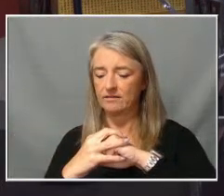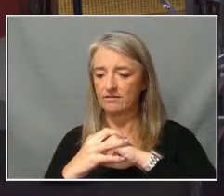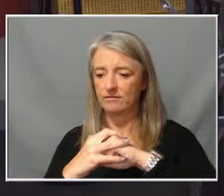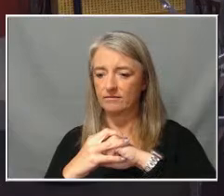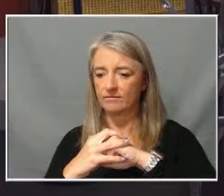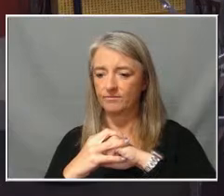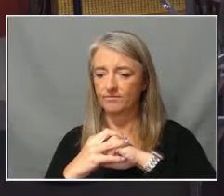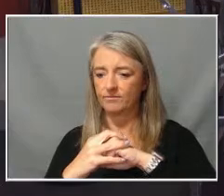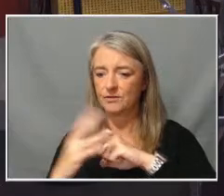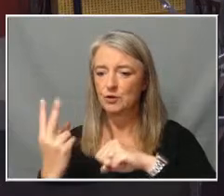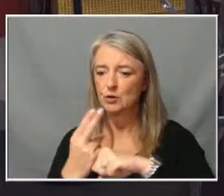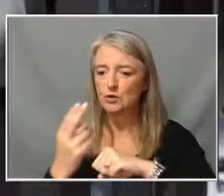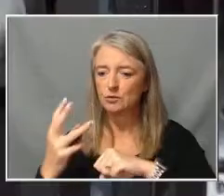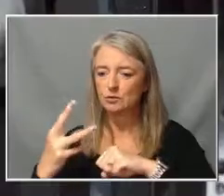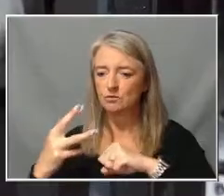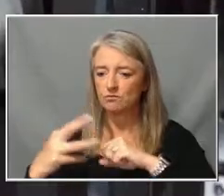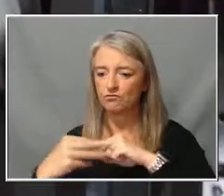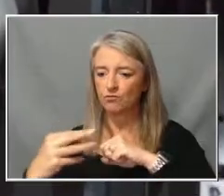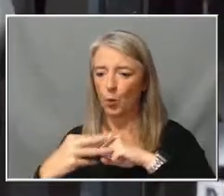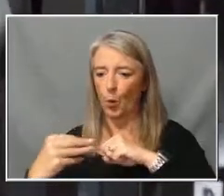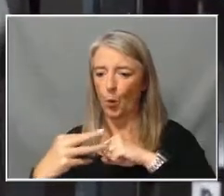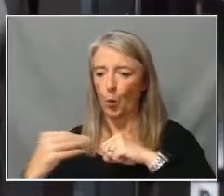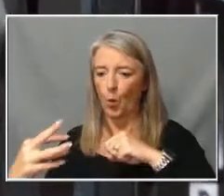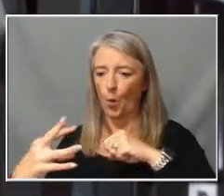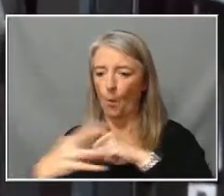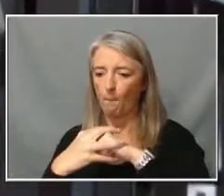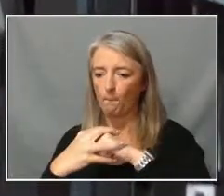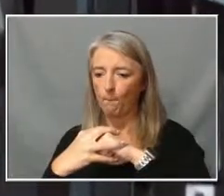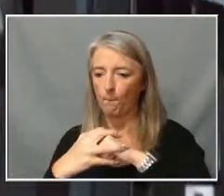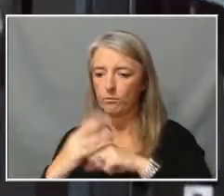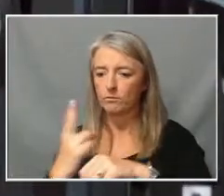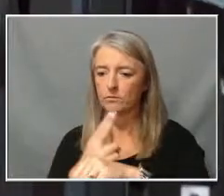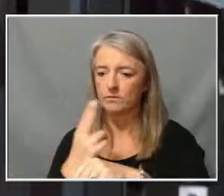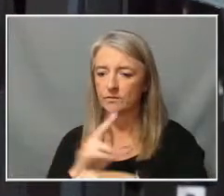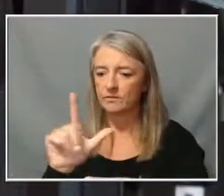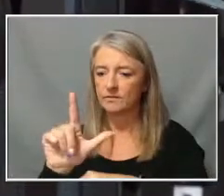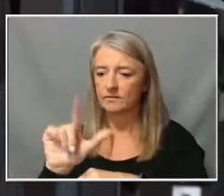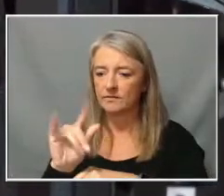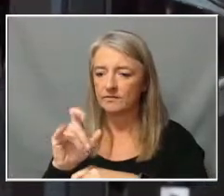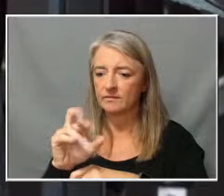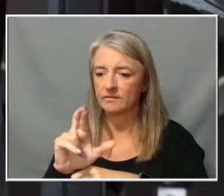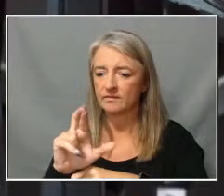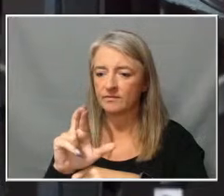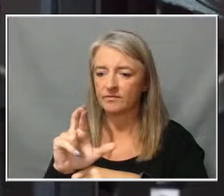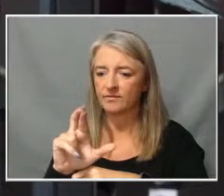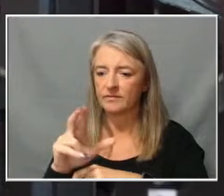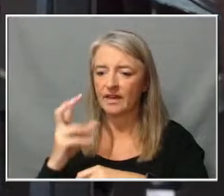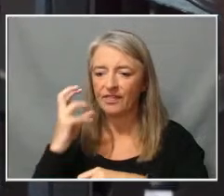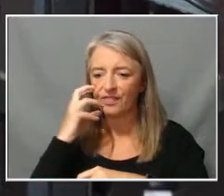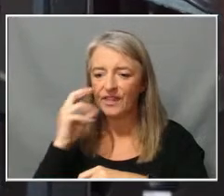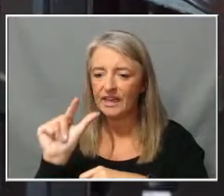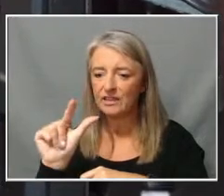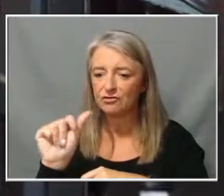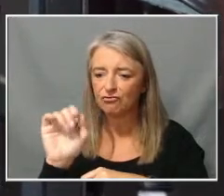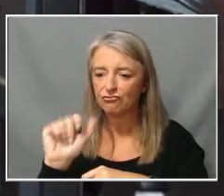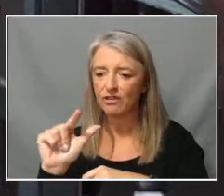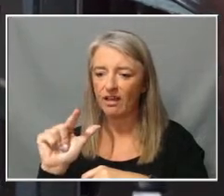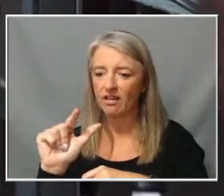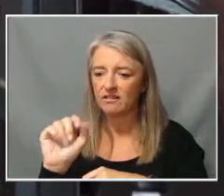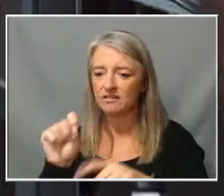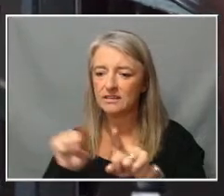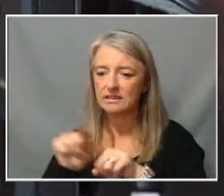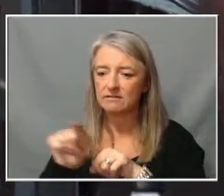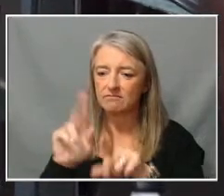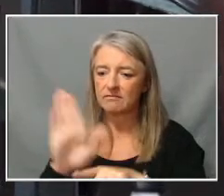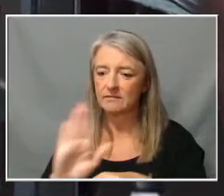suction. So a lot of people will wear a thing called a liner over their residual limb, which is like a thick gel sock. So I've never worn one of